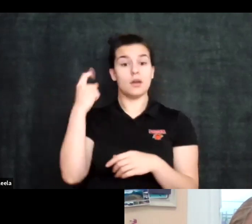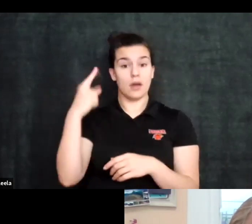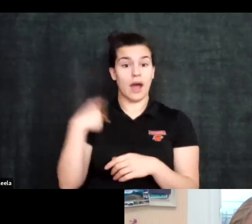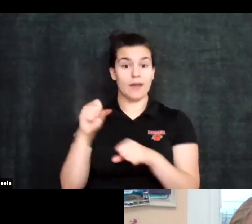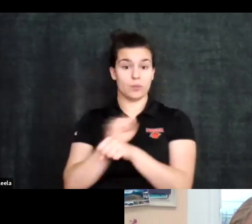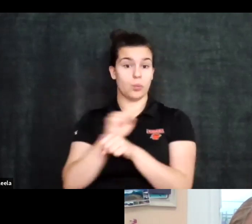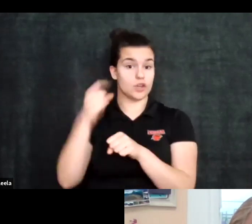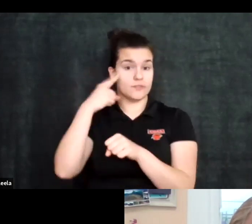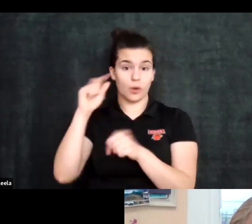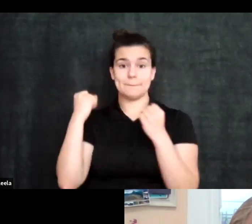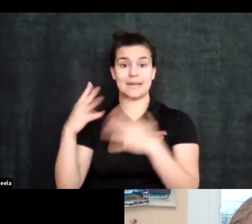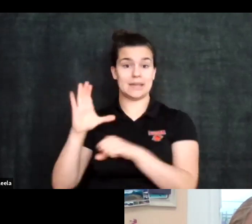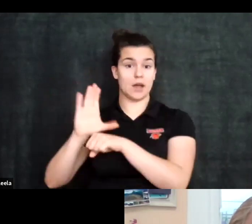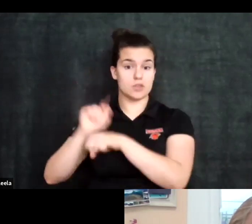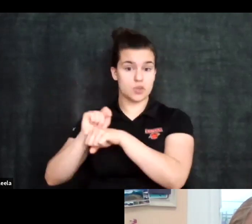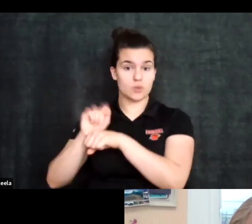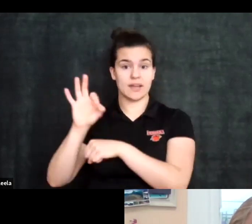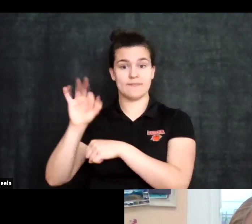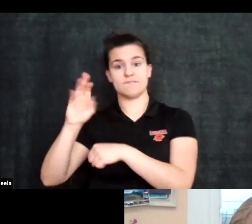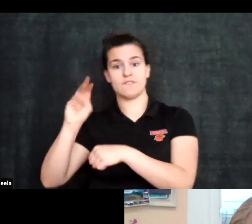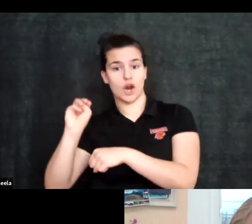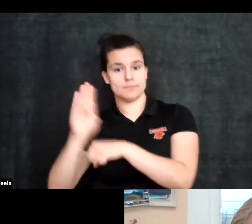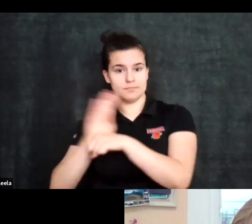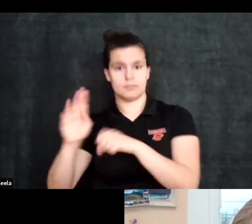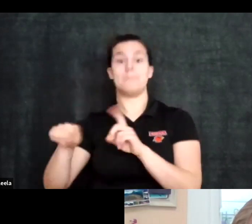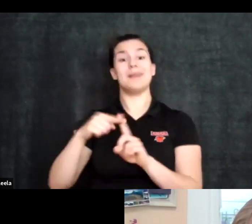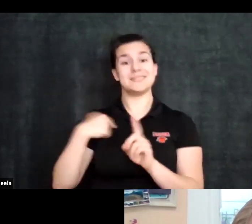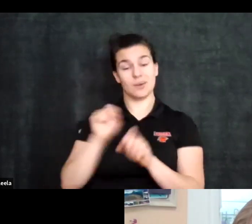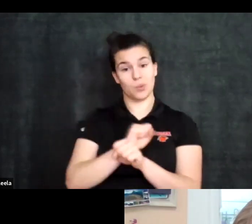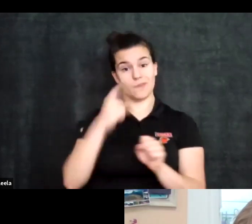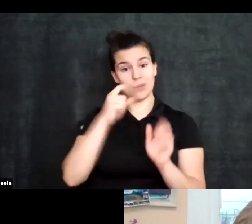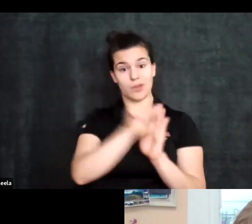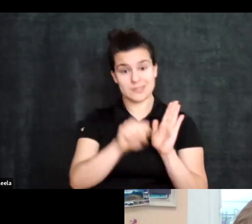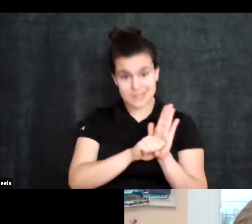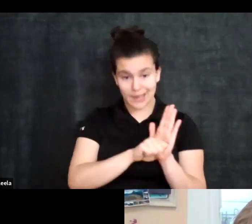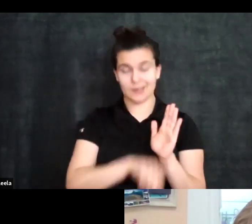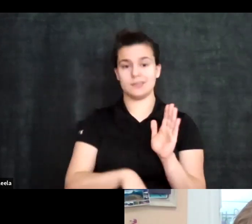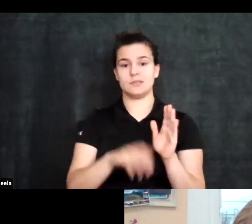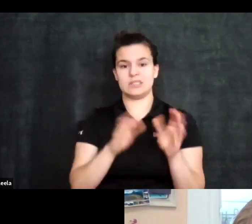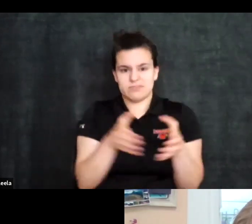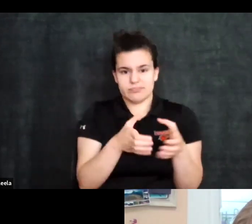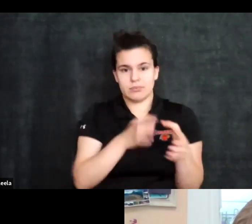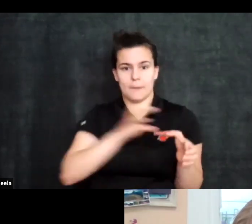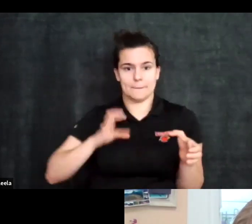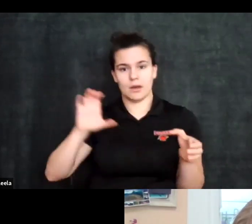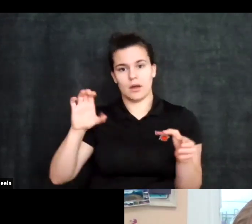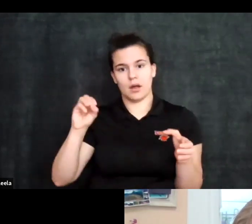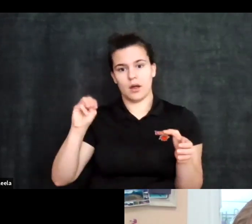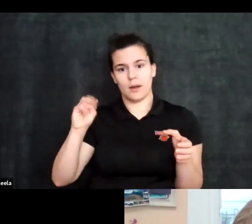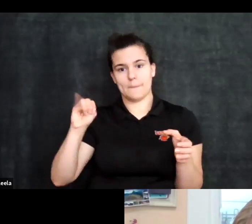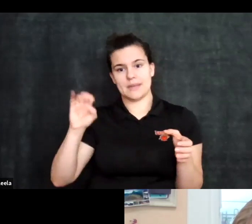for the State Environmental Commission, and I also worked for the City of Beaumont for a little while, but currently I work for